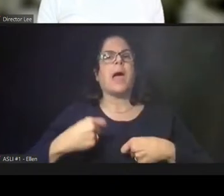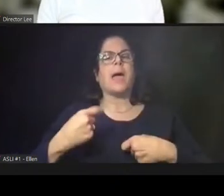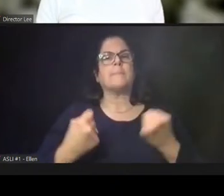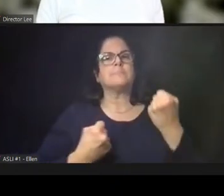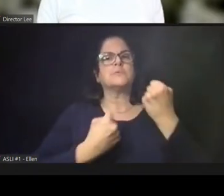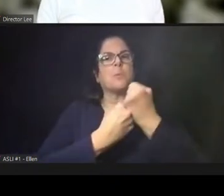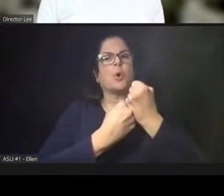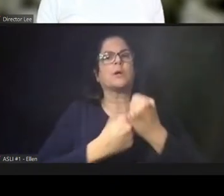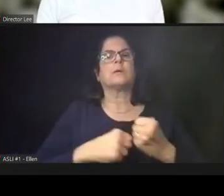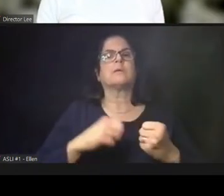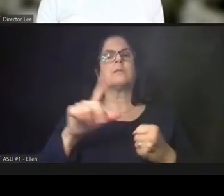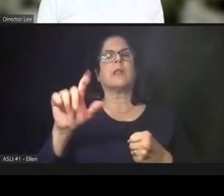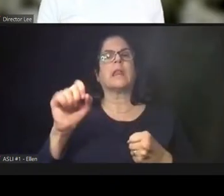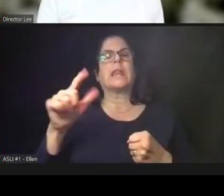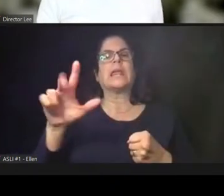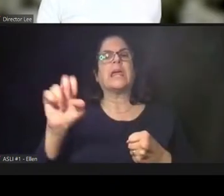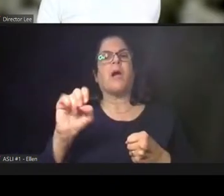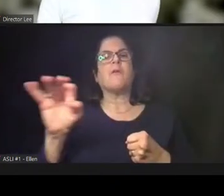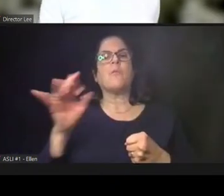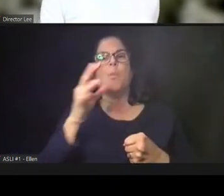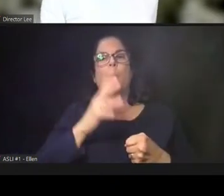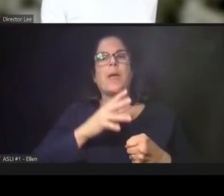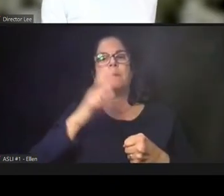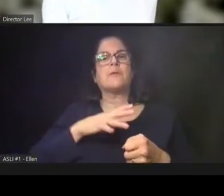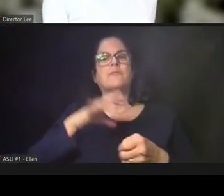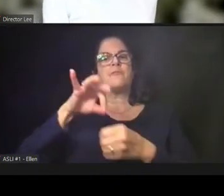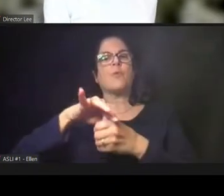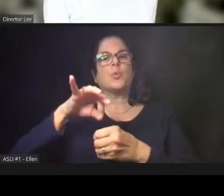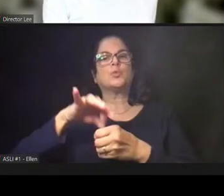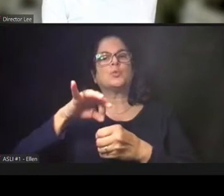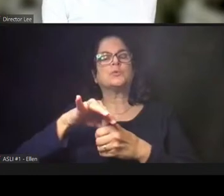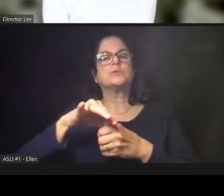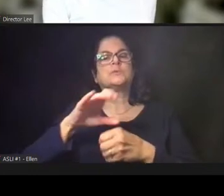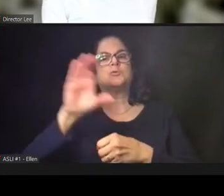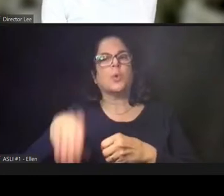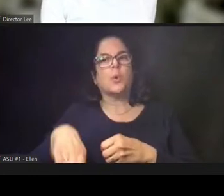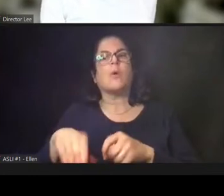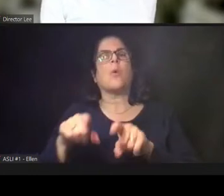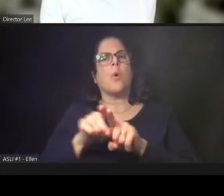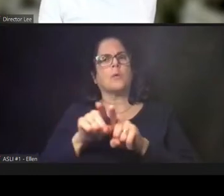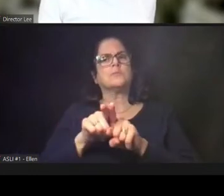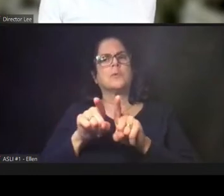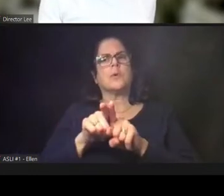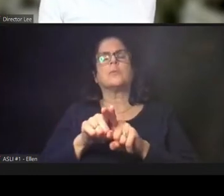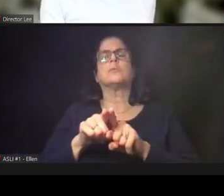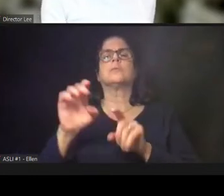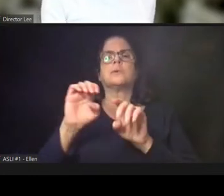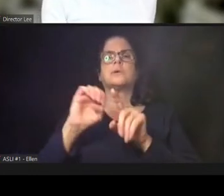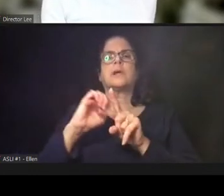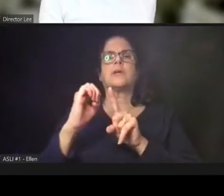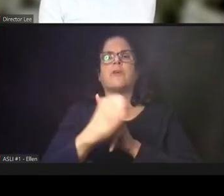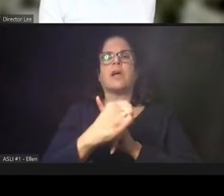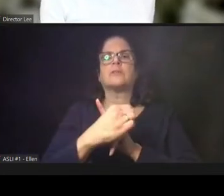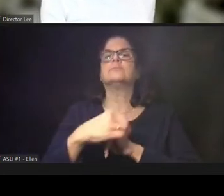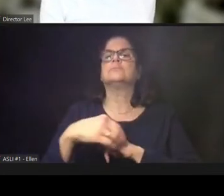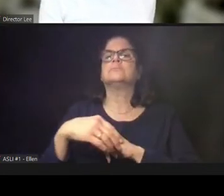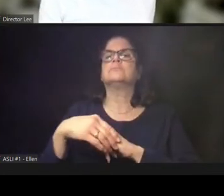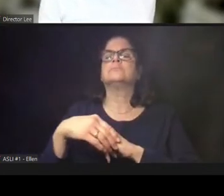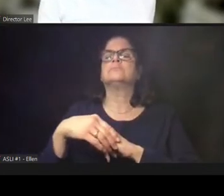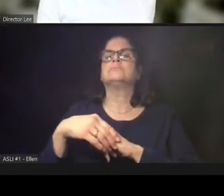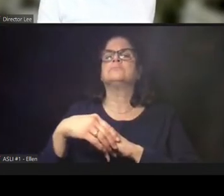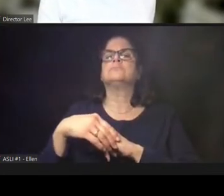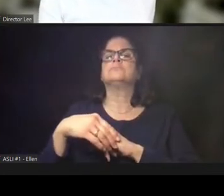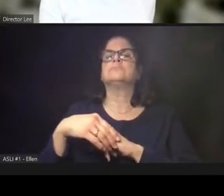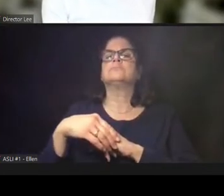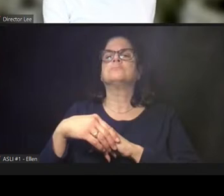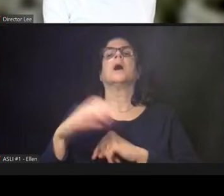Chicago. I am also grateful for the environmental leadership of the Chicago chapter of Climate Reality, of which I